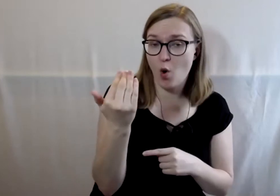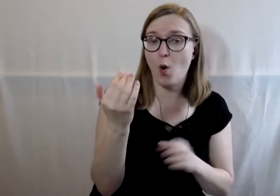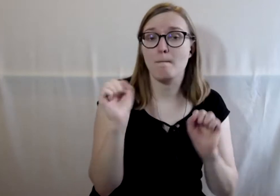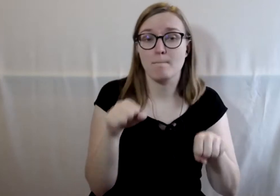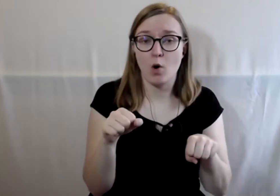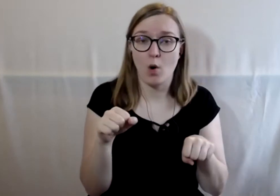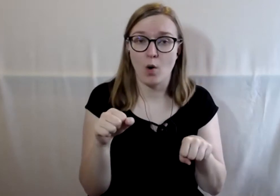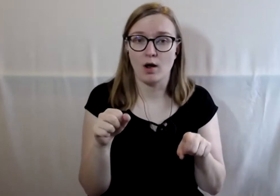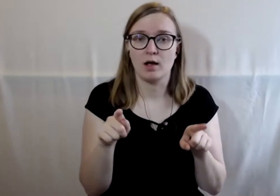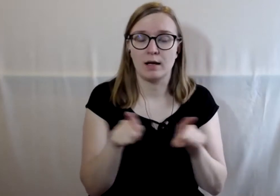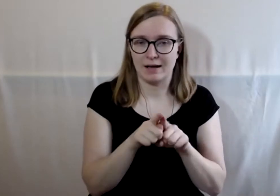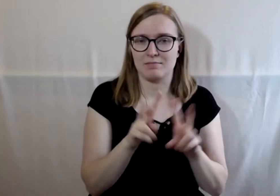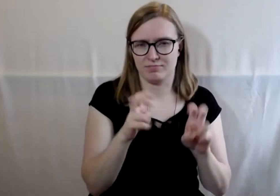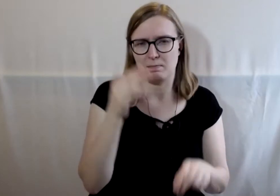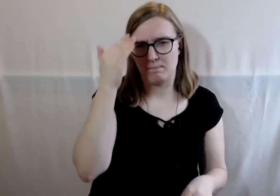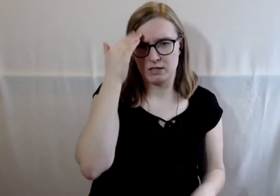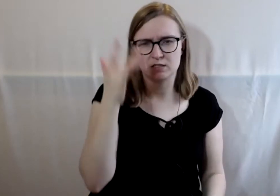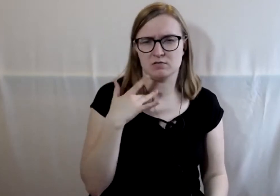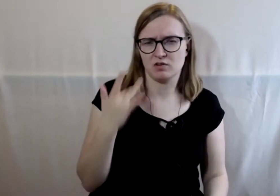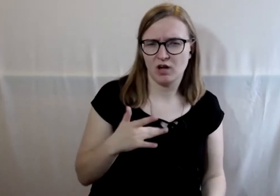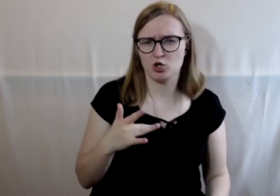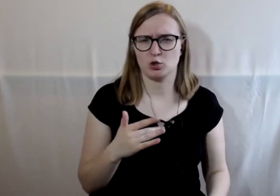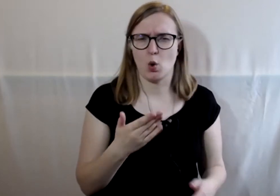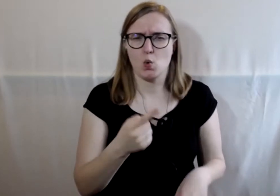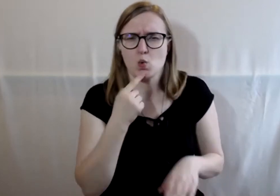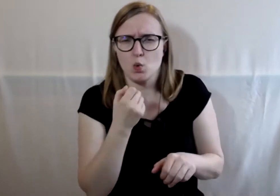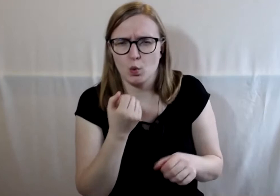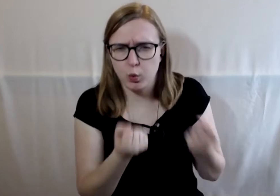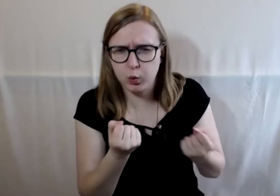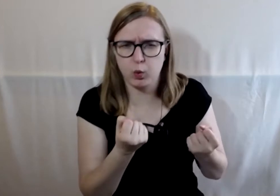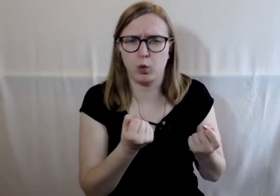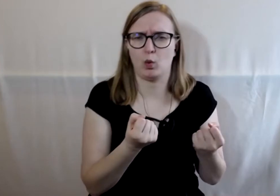can mean hard, difficult, very challenging,